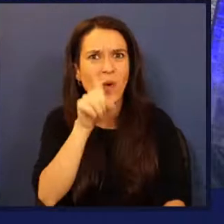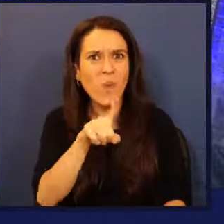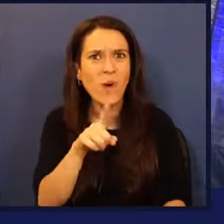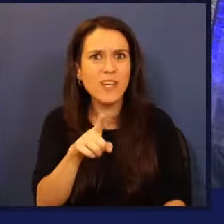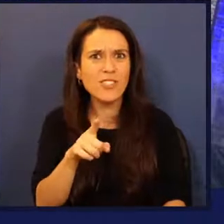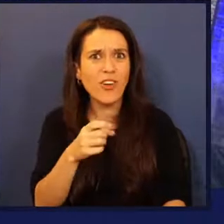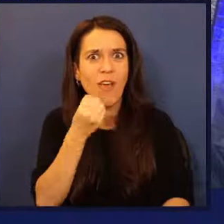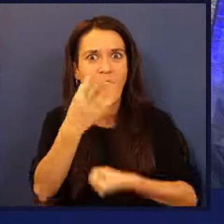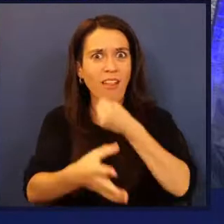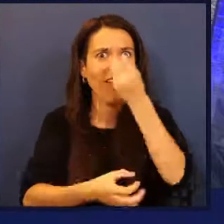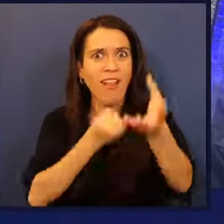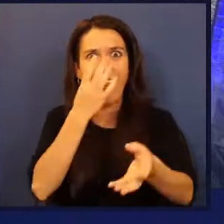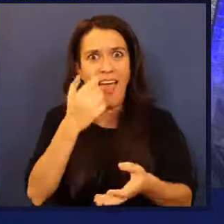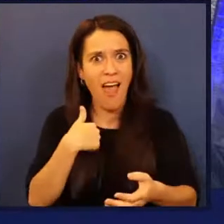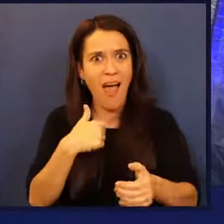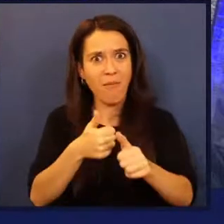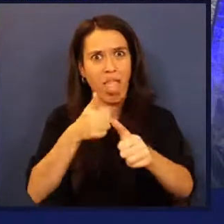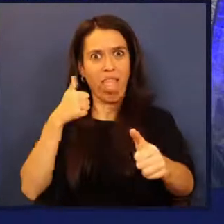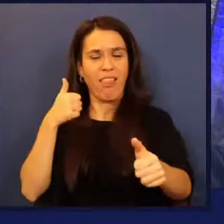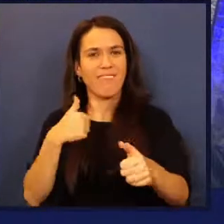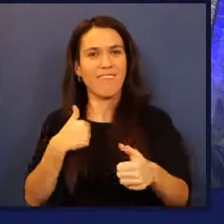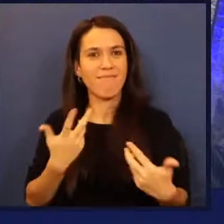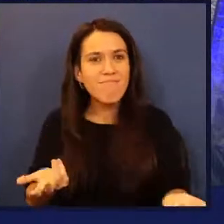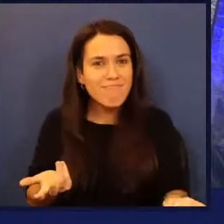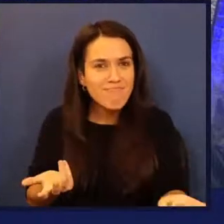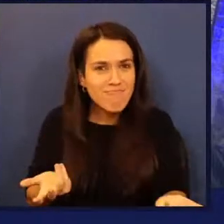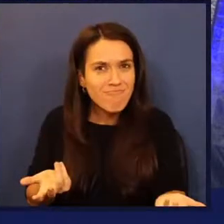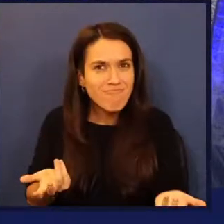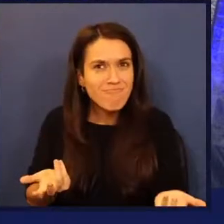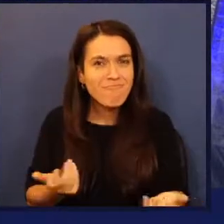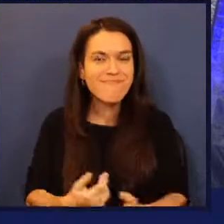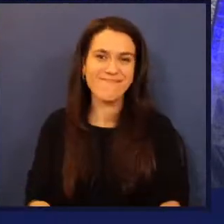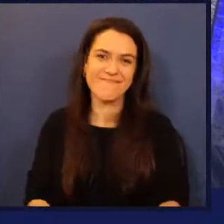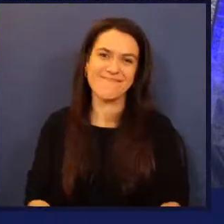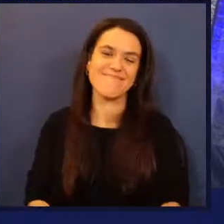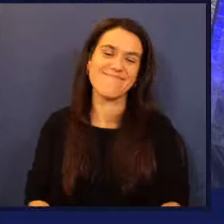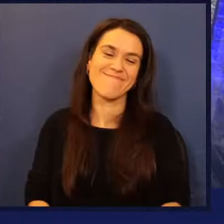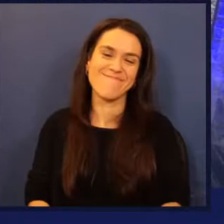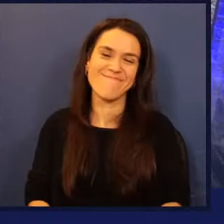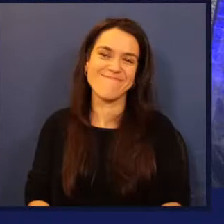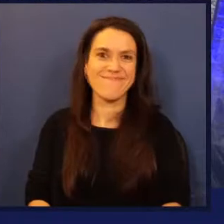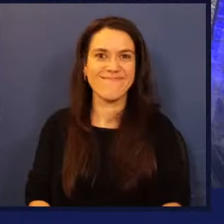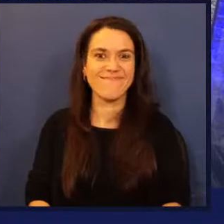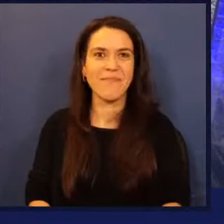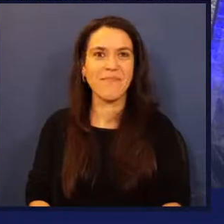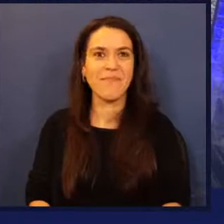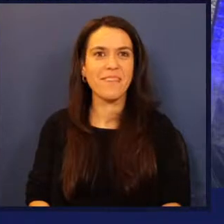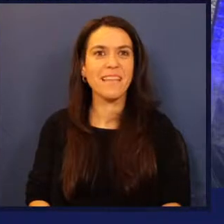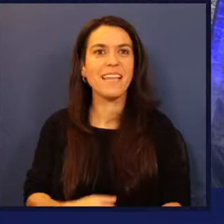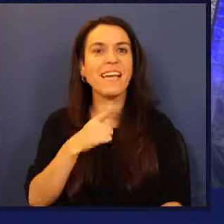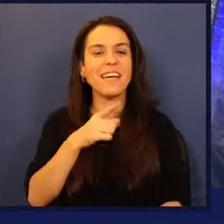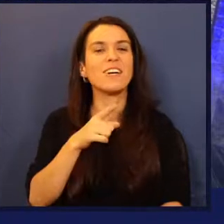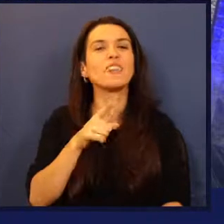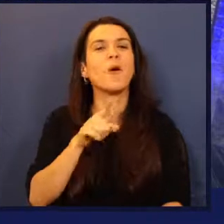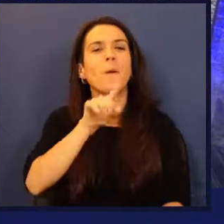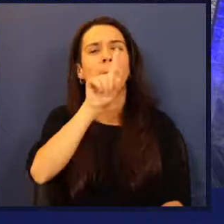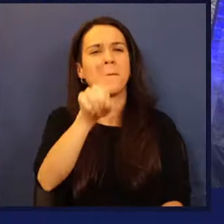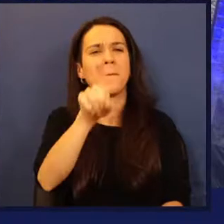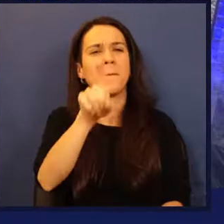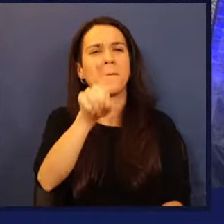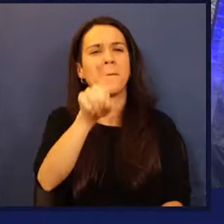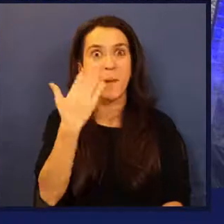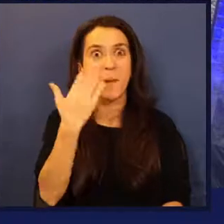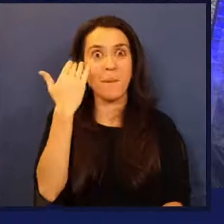like, it's good for those who need it. Also repeated. So in general, you're saying actually,